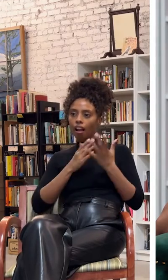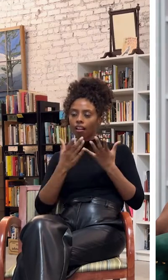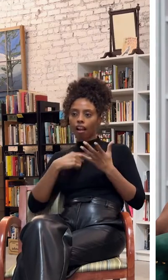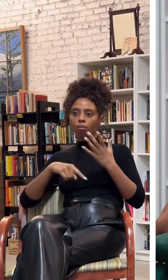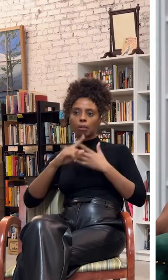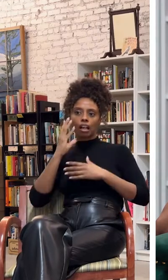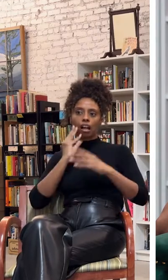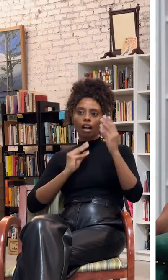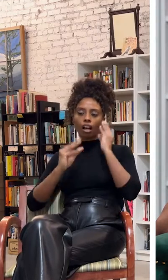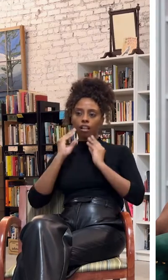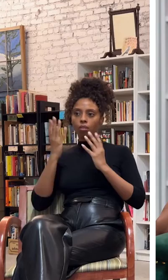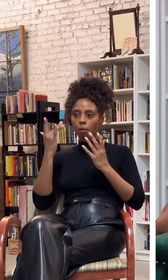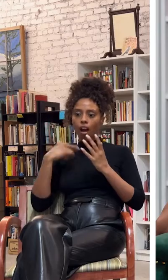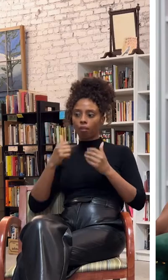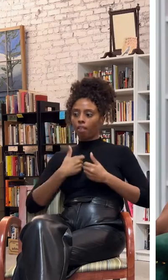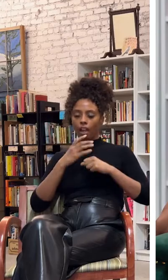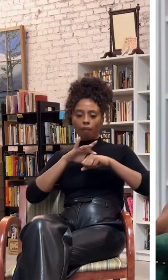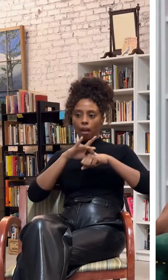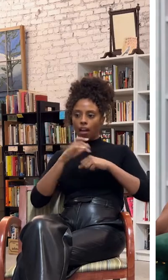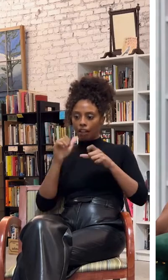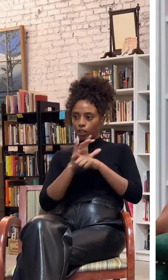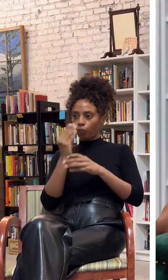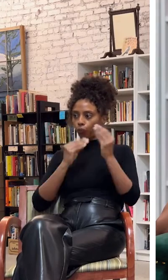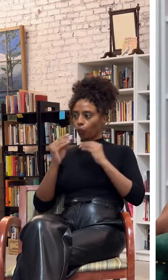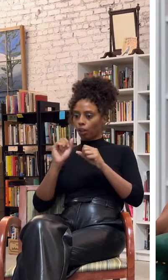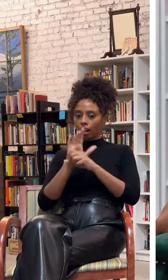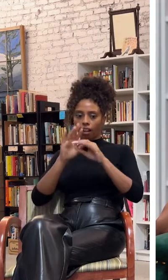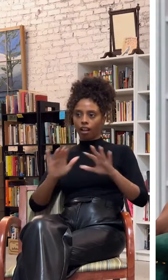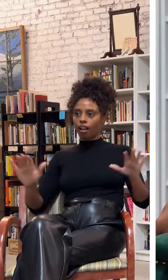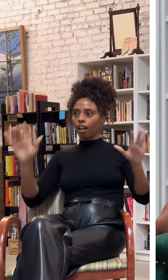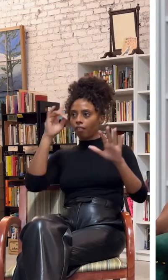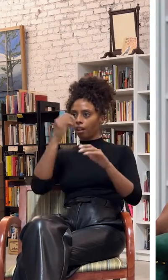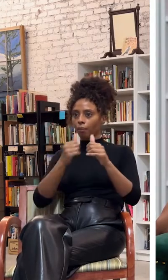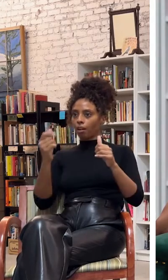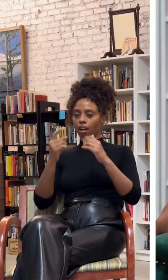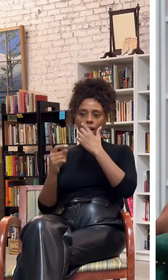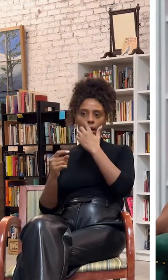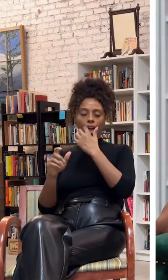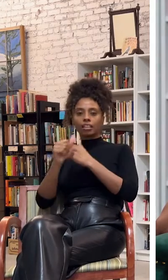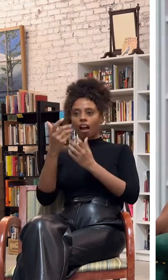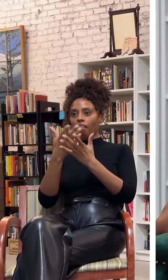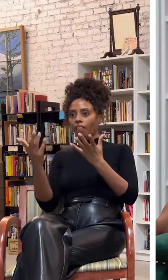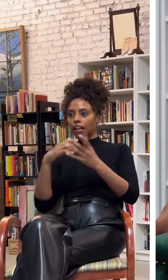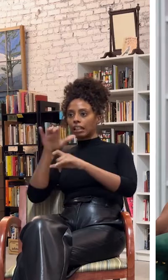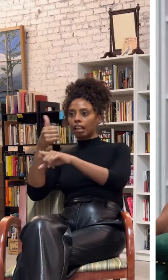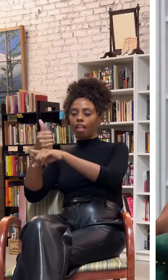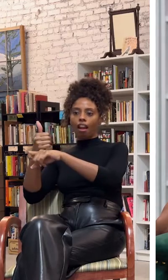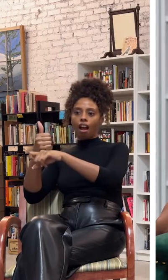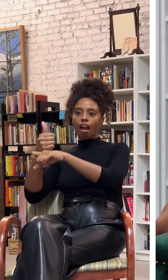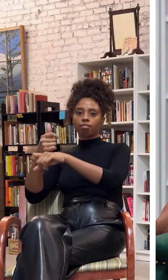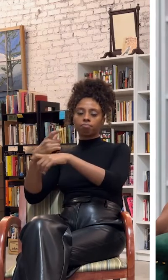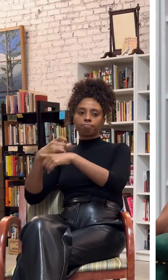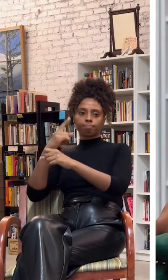through, because we actually live on a planet that has enough food and space and everything for everyone. It's the other things that have been set up that make us believe